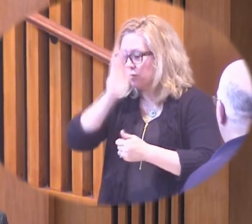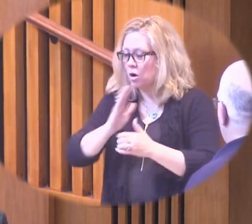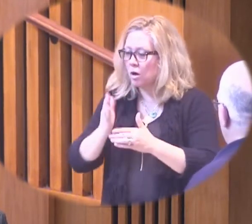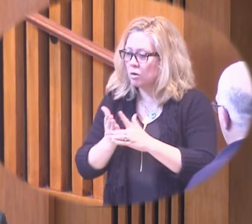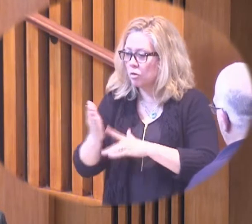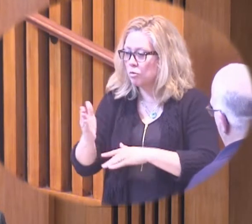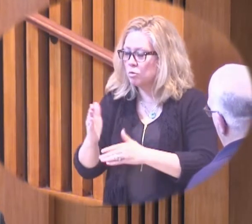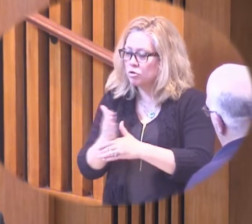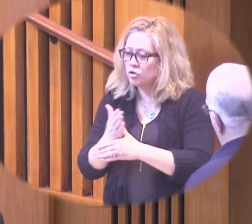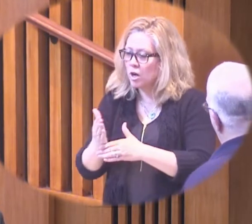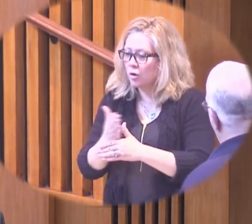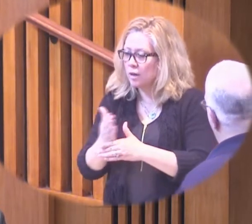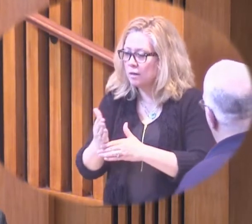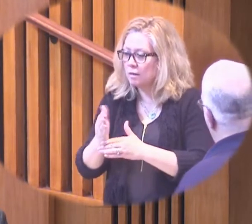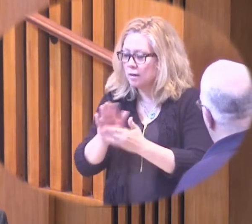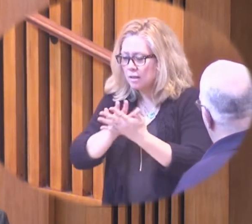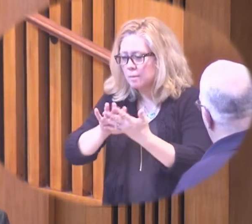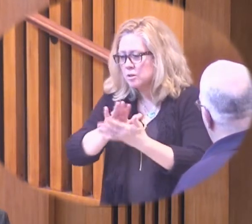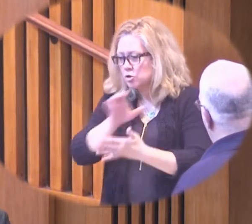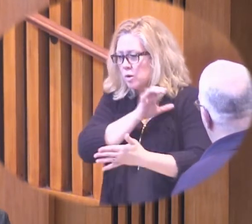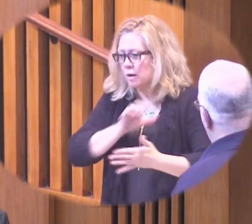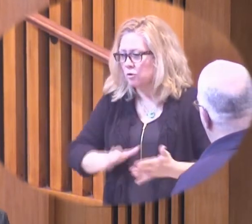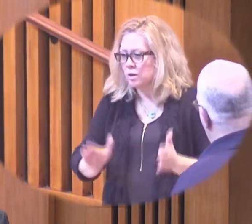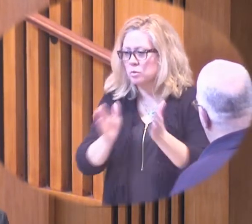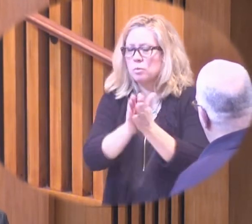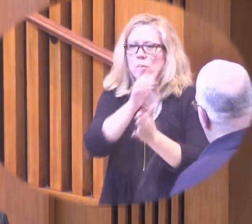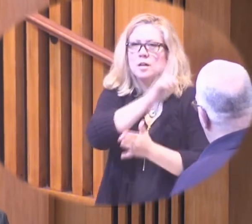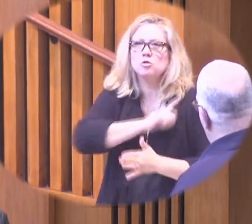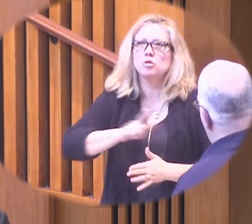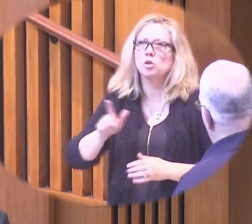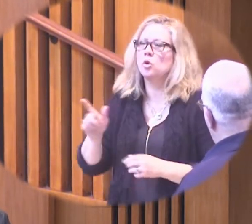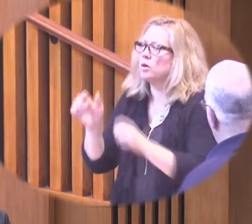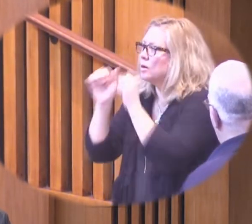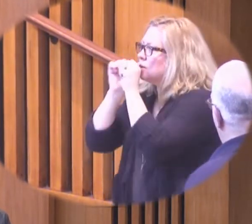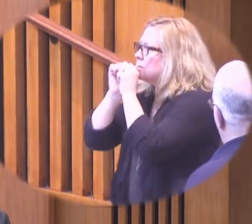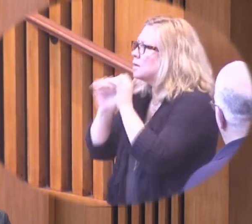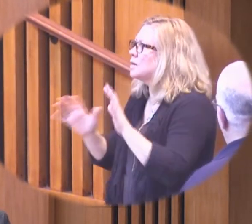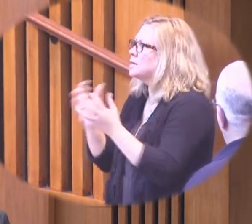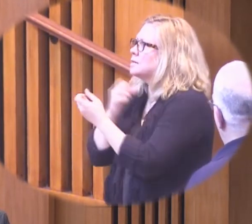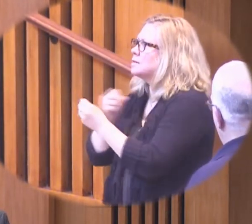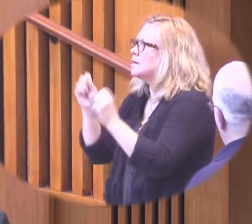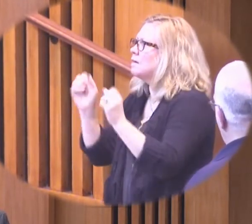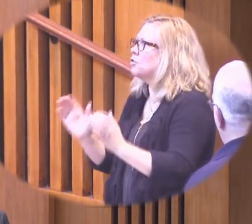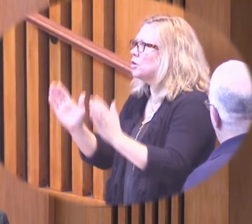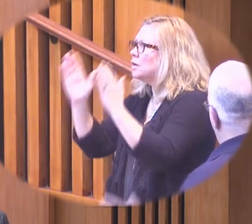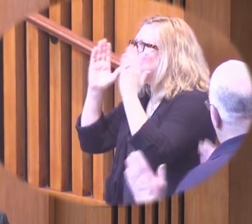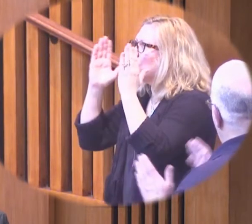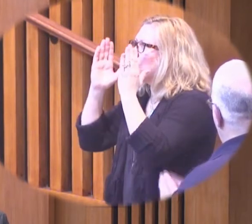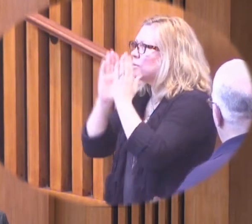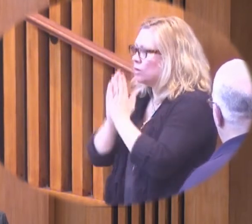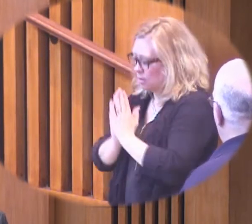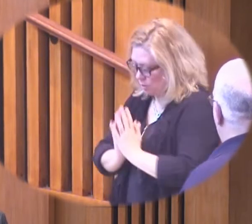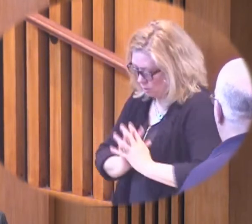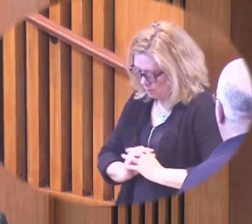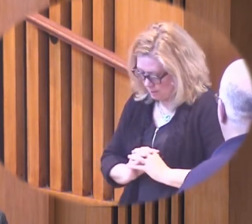Christ. Let us pray to the Lord. Blessed Savior, hear us.